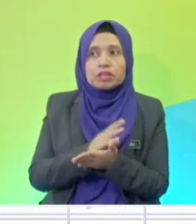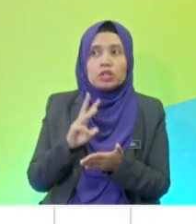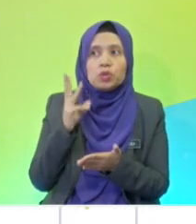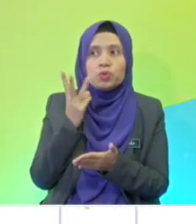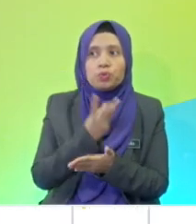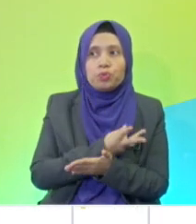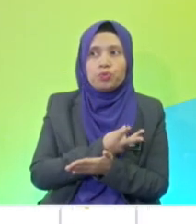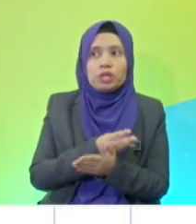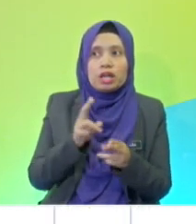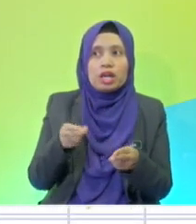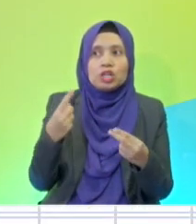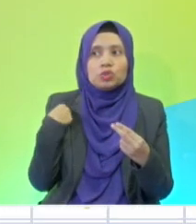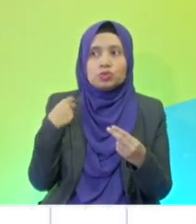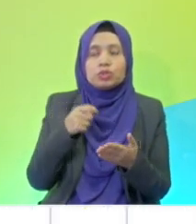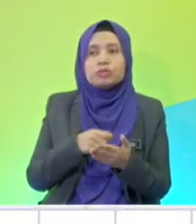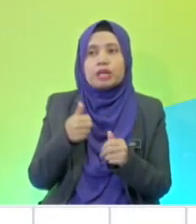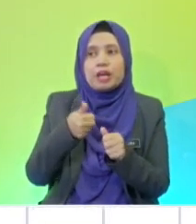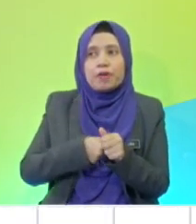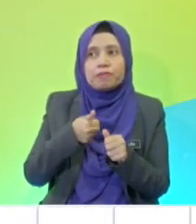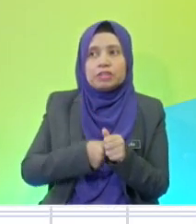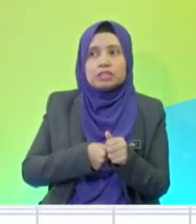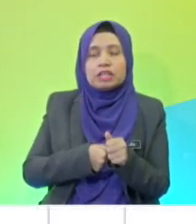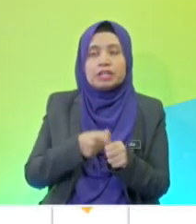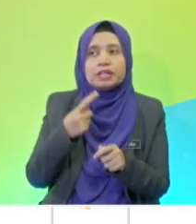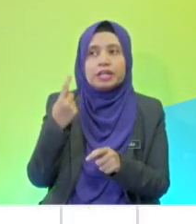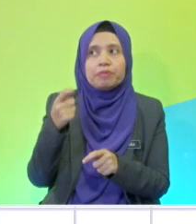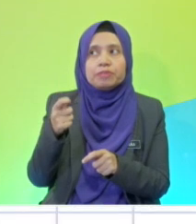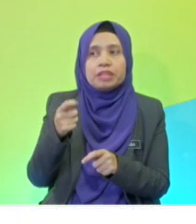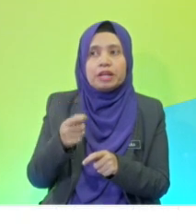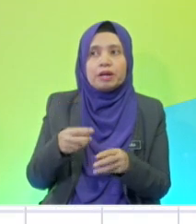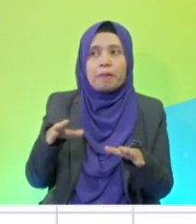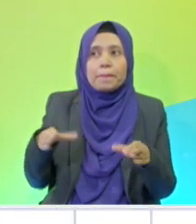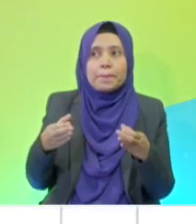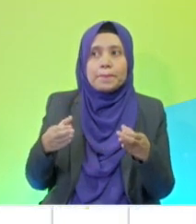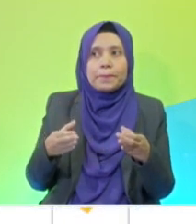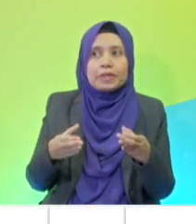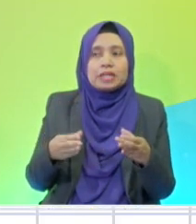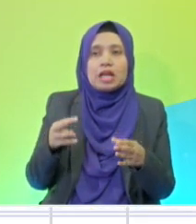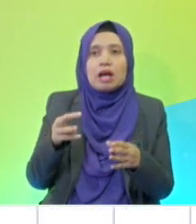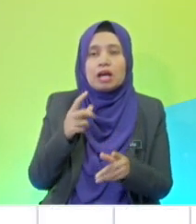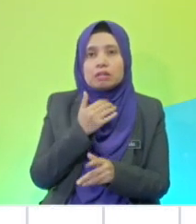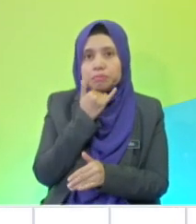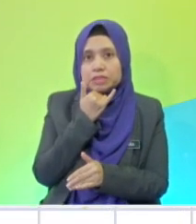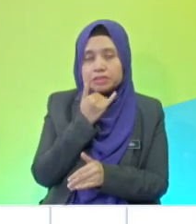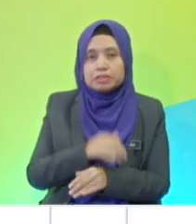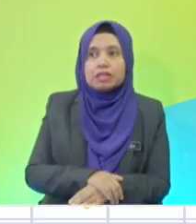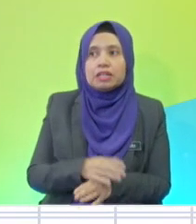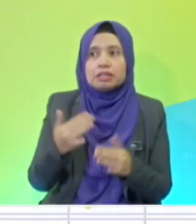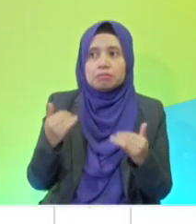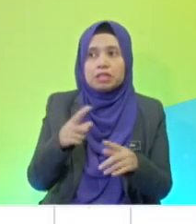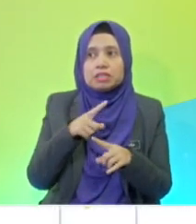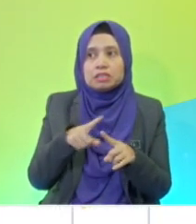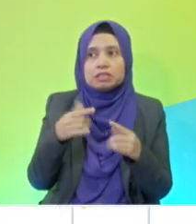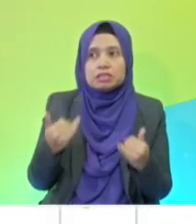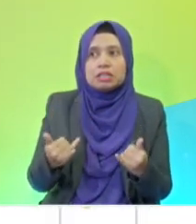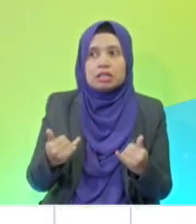or laptop so that we can delete or edit out document immediately. Okay, I think that's